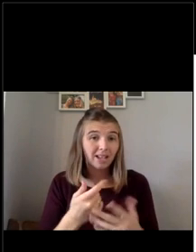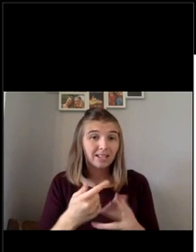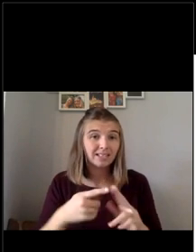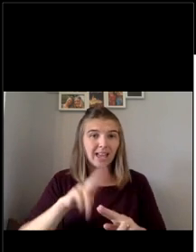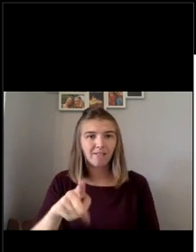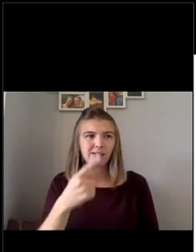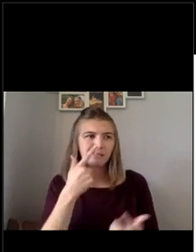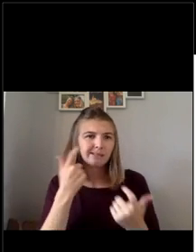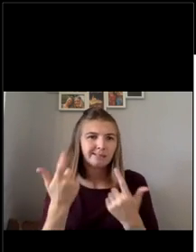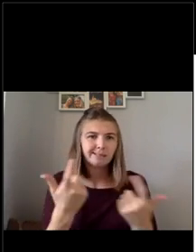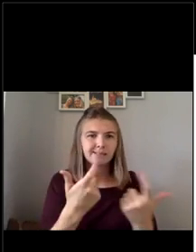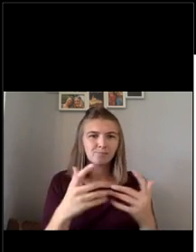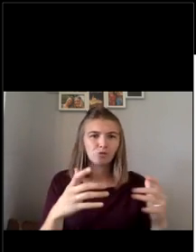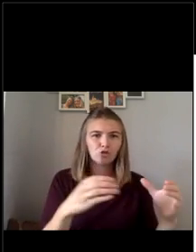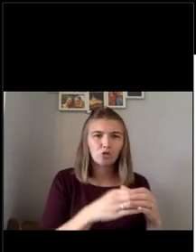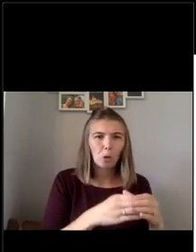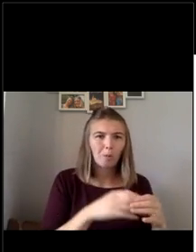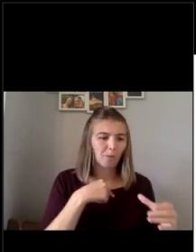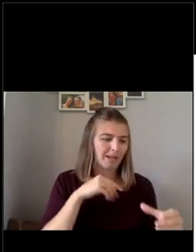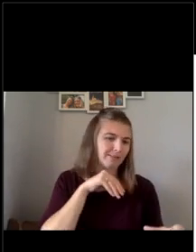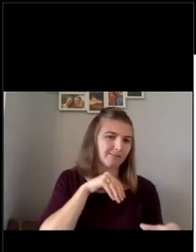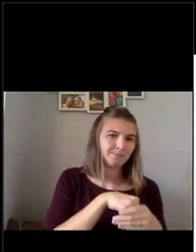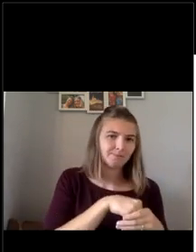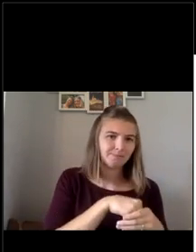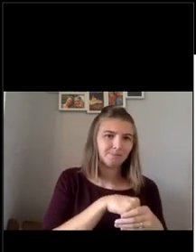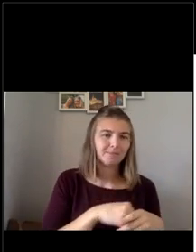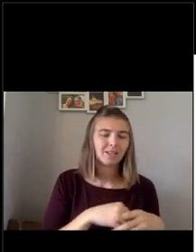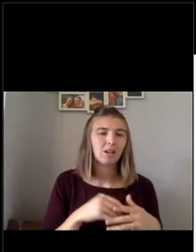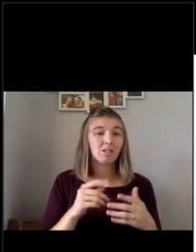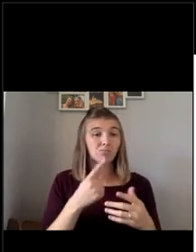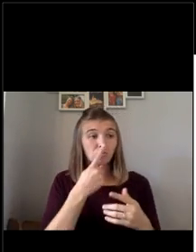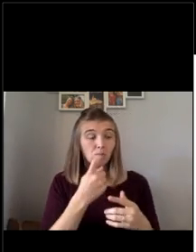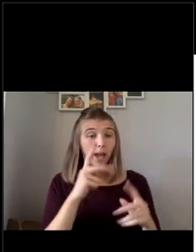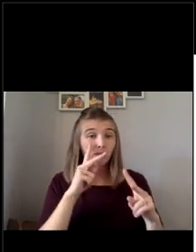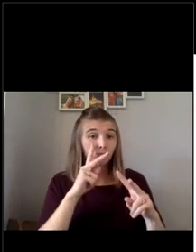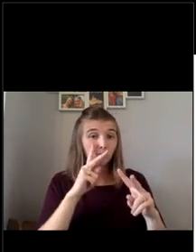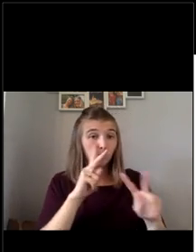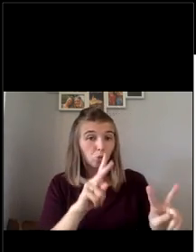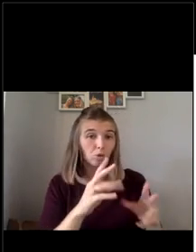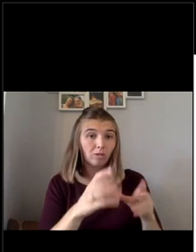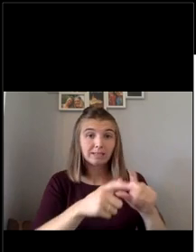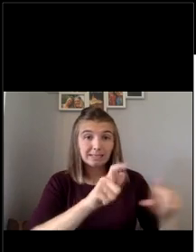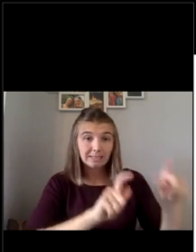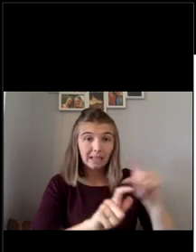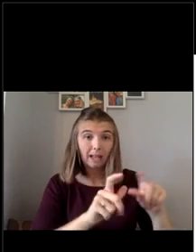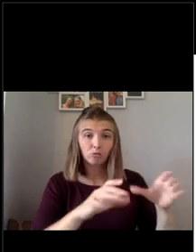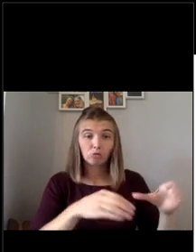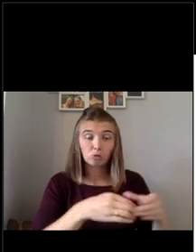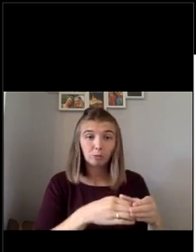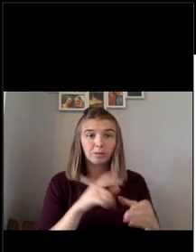science. Also see how you would fit in. Are they going to be supportive? Are they going to be welcoming?